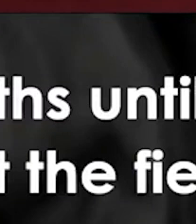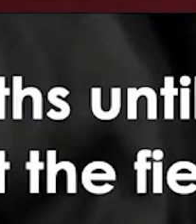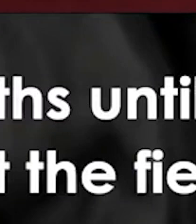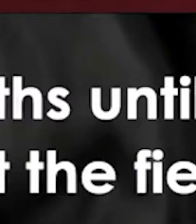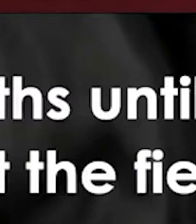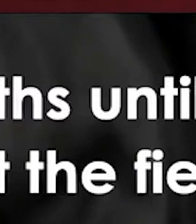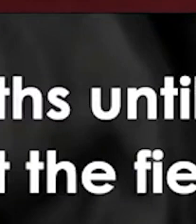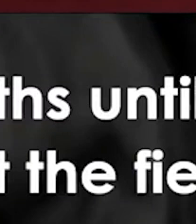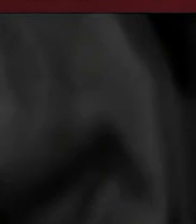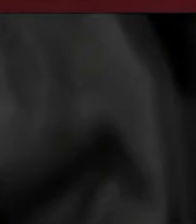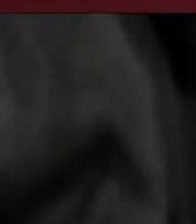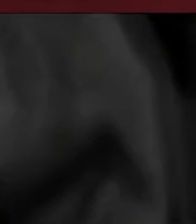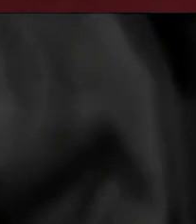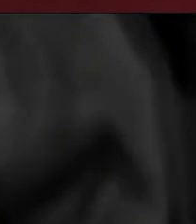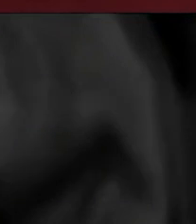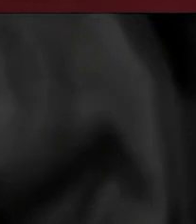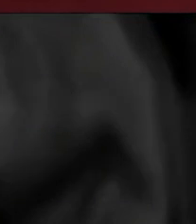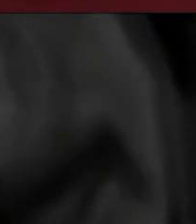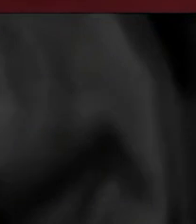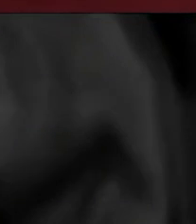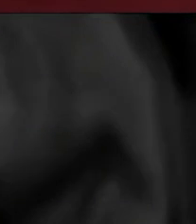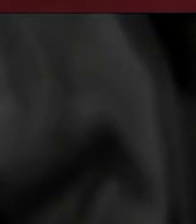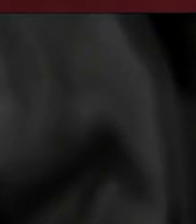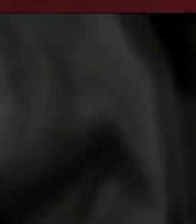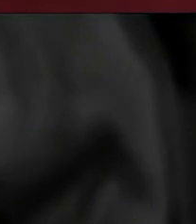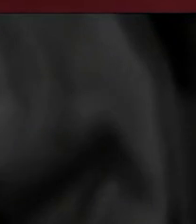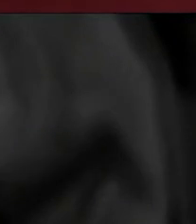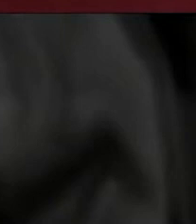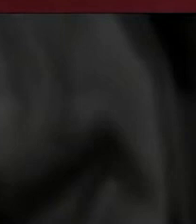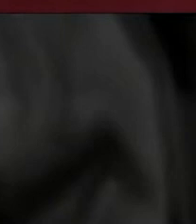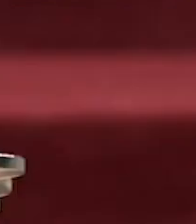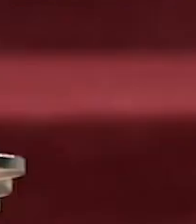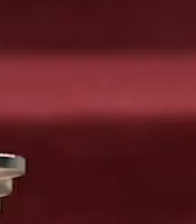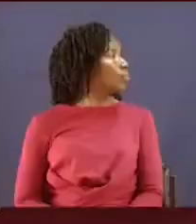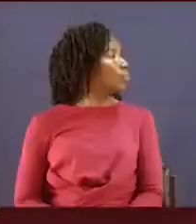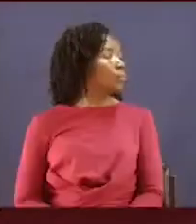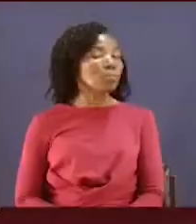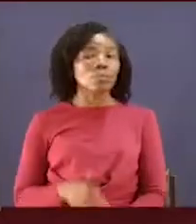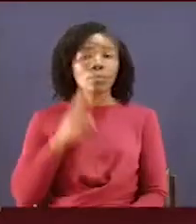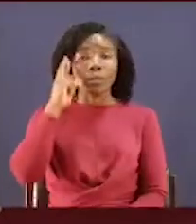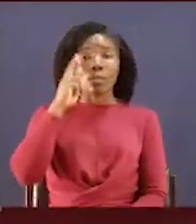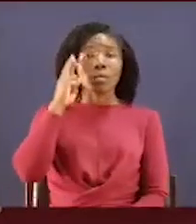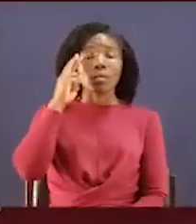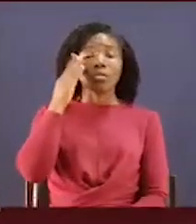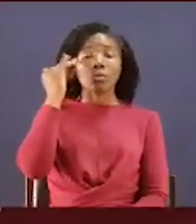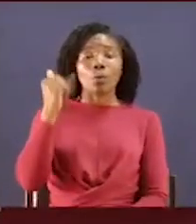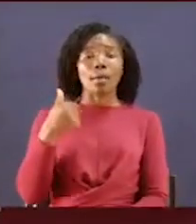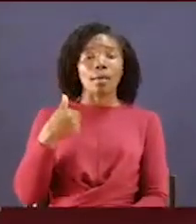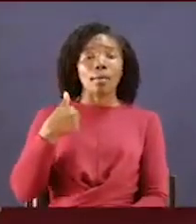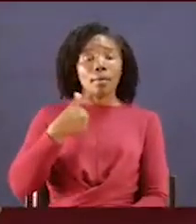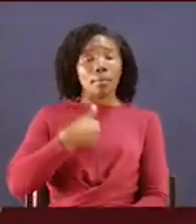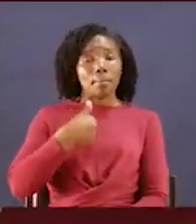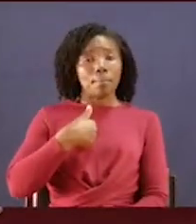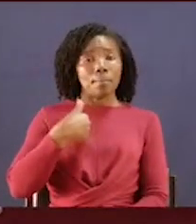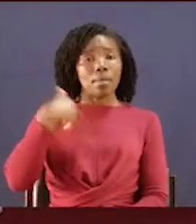35 at the fields. They are ripe for harvest. The reason why I do mapping, and I've said this several